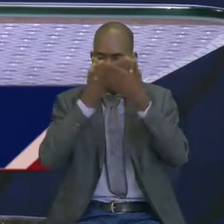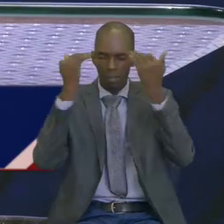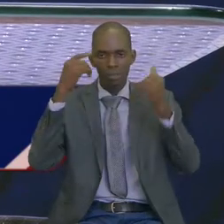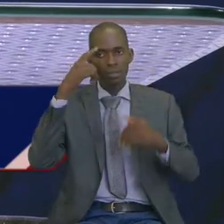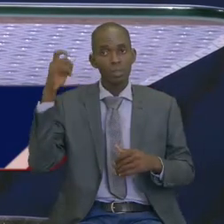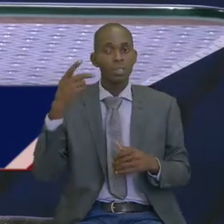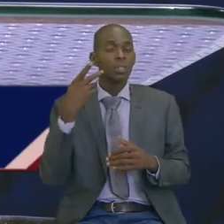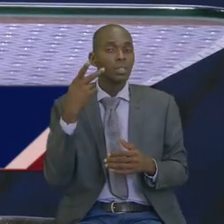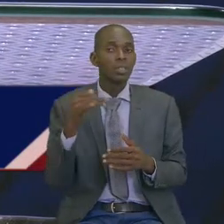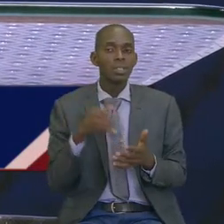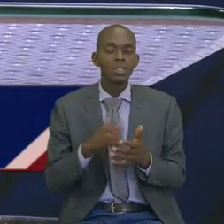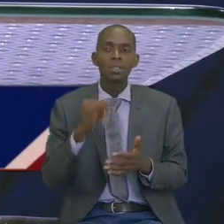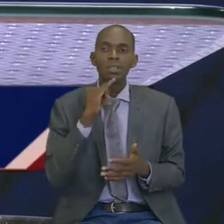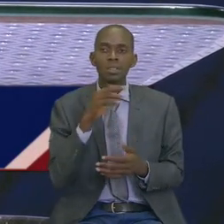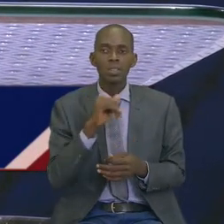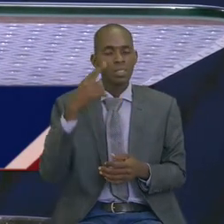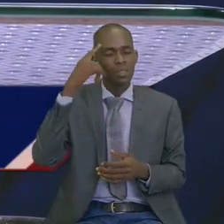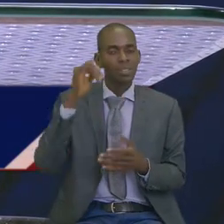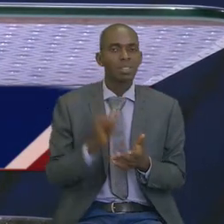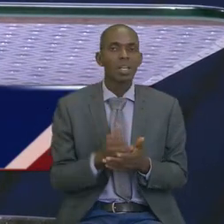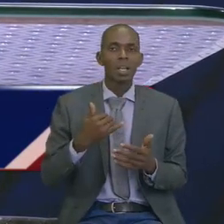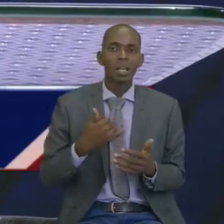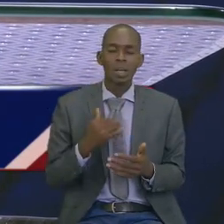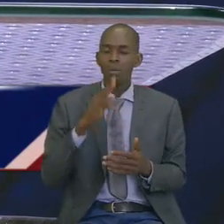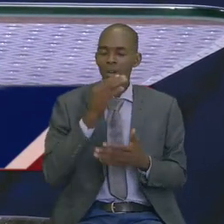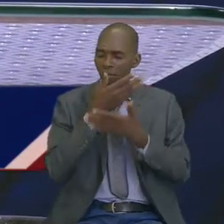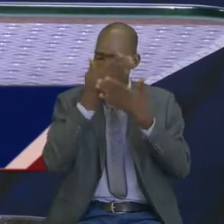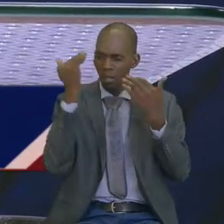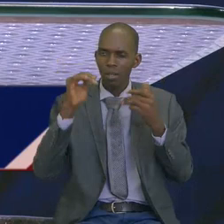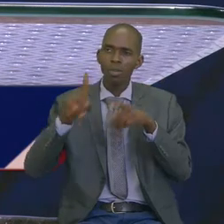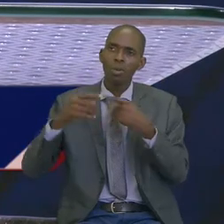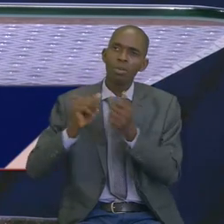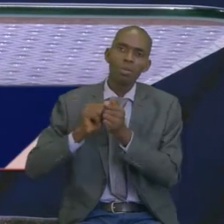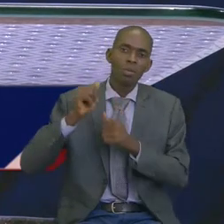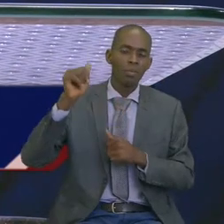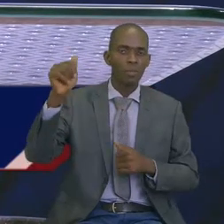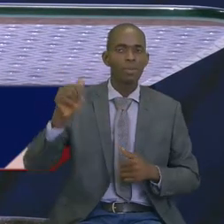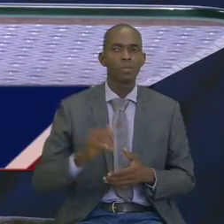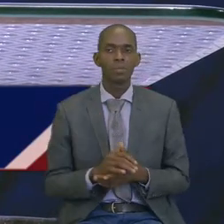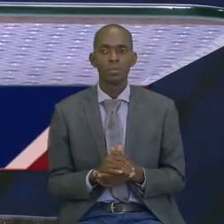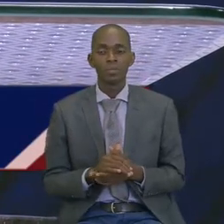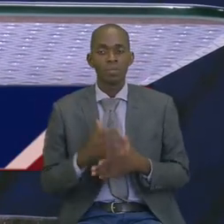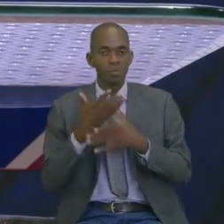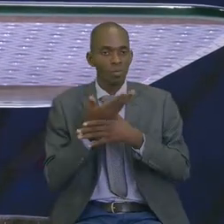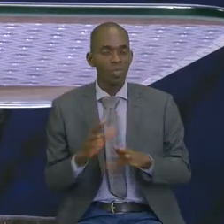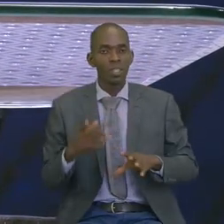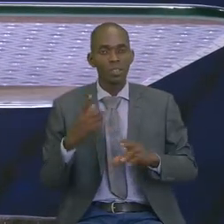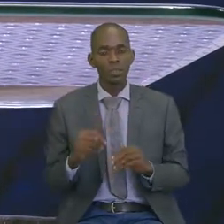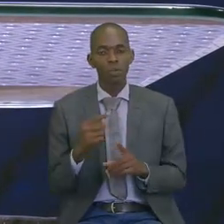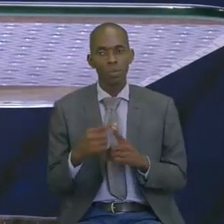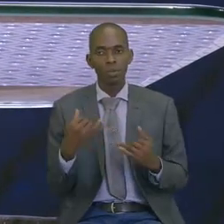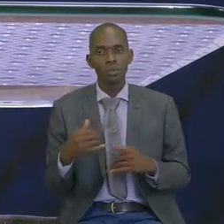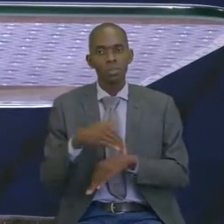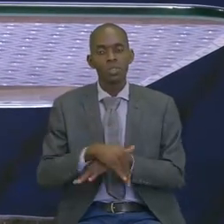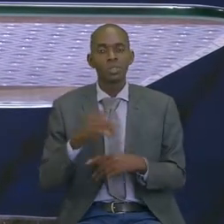so far and reached so far, and it is the discovery of the forgotten dream. We're dividing the message tonight into